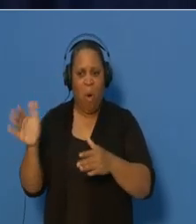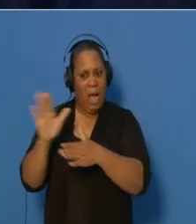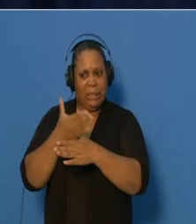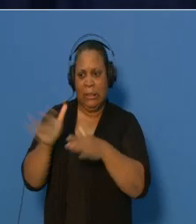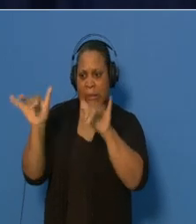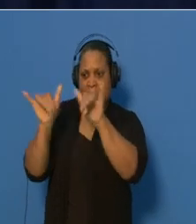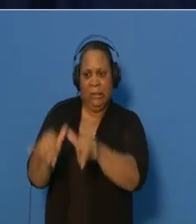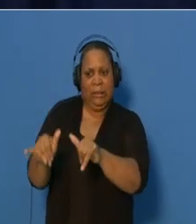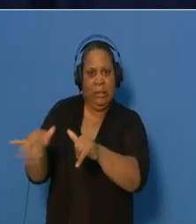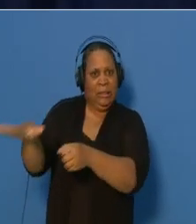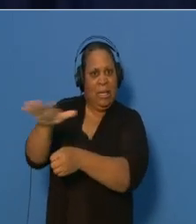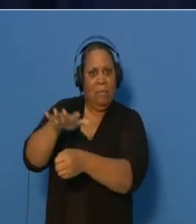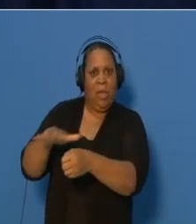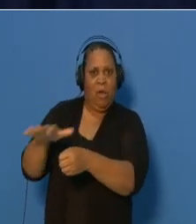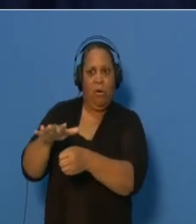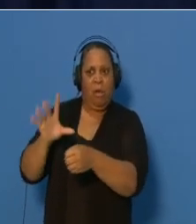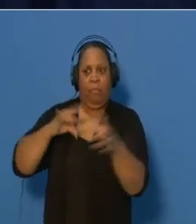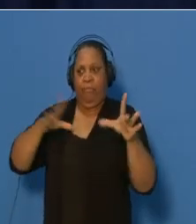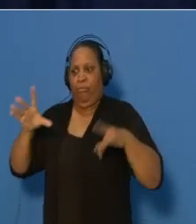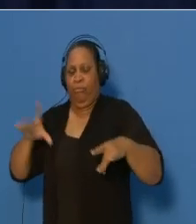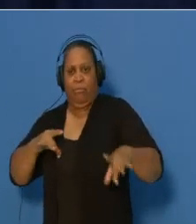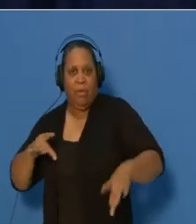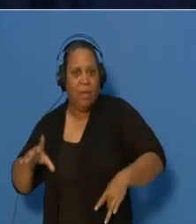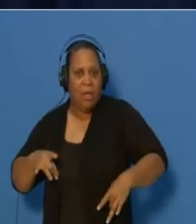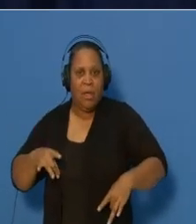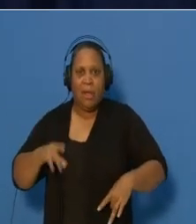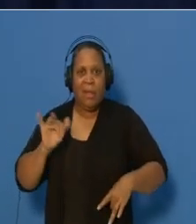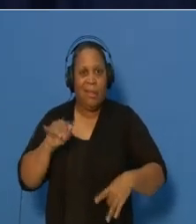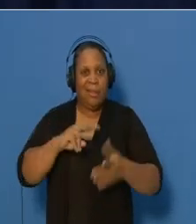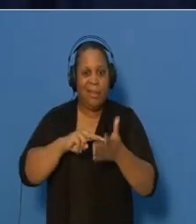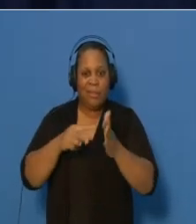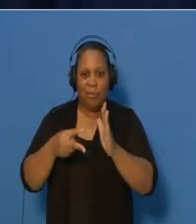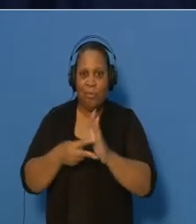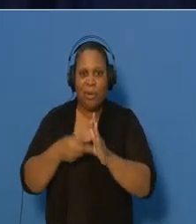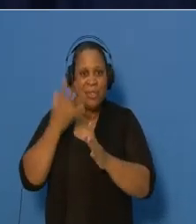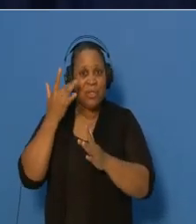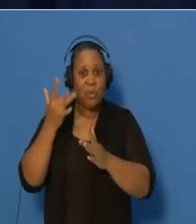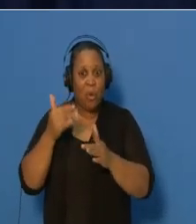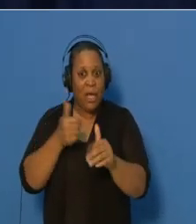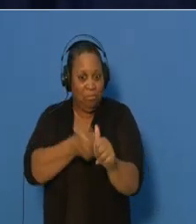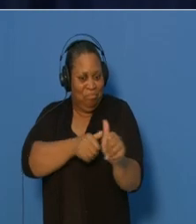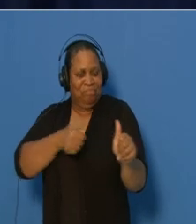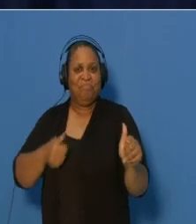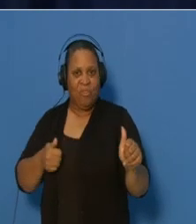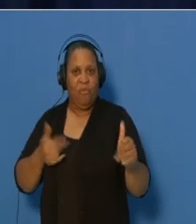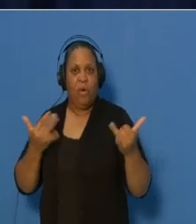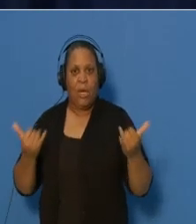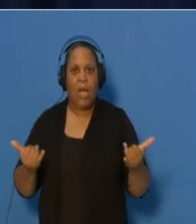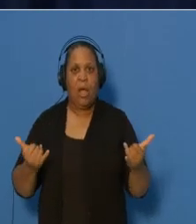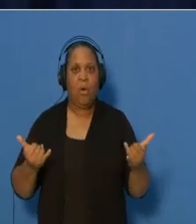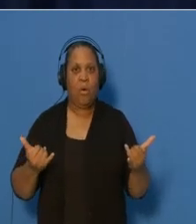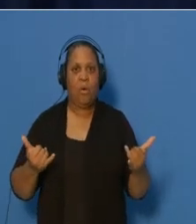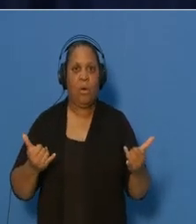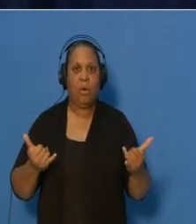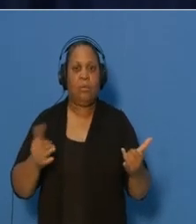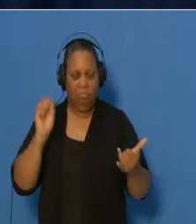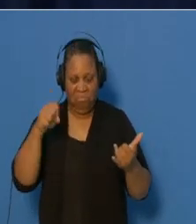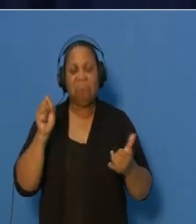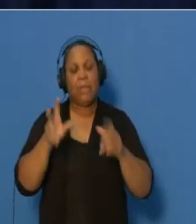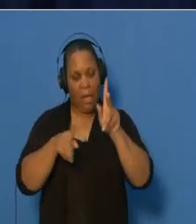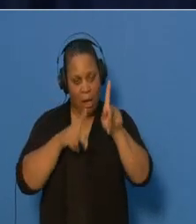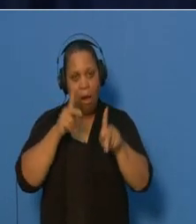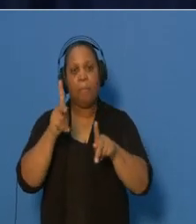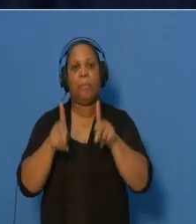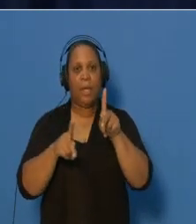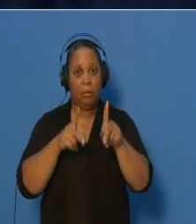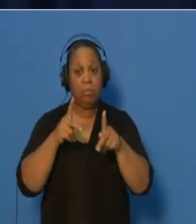they might be able to possibly transmit the virus, and that is the purpose of what we are trying to do right now. So the fact is that there are persons that